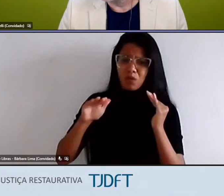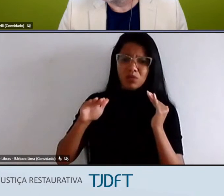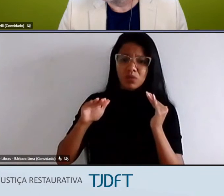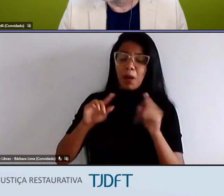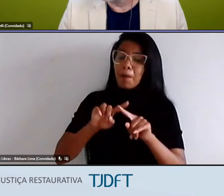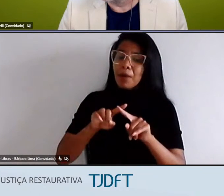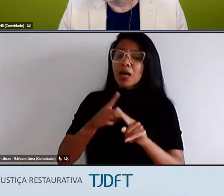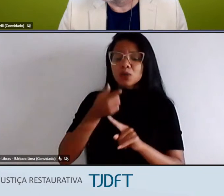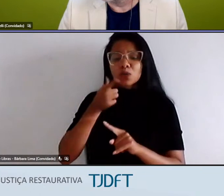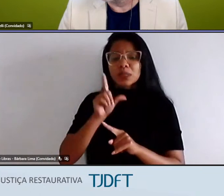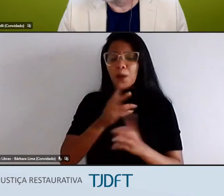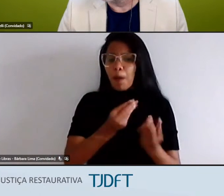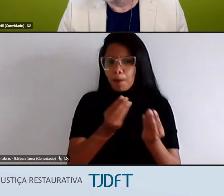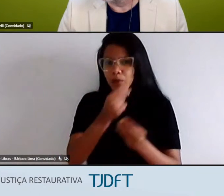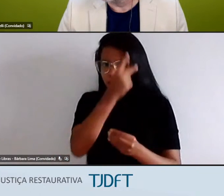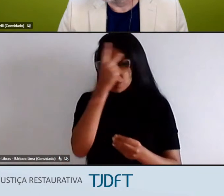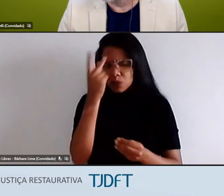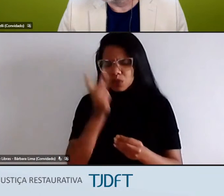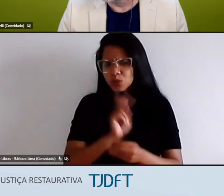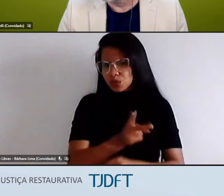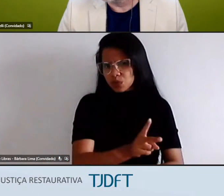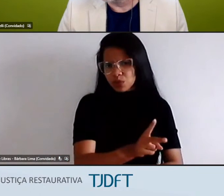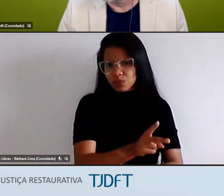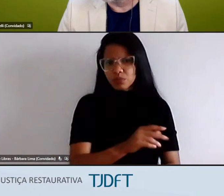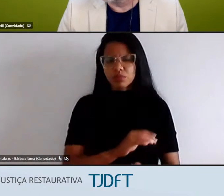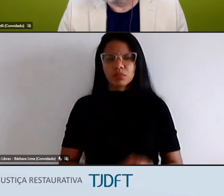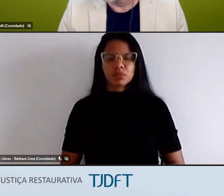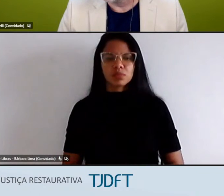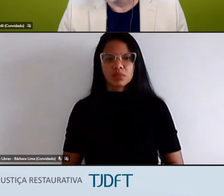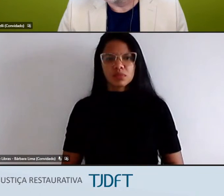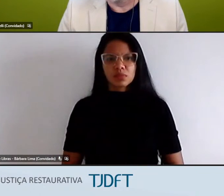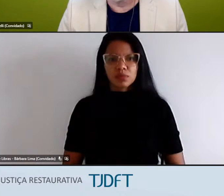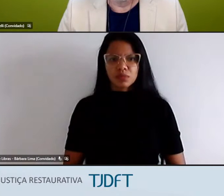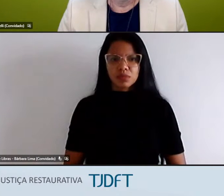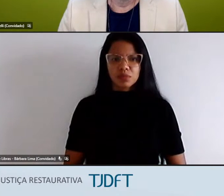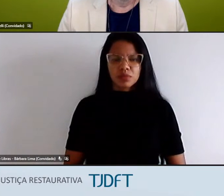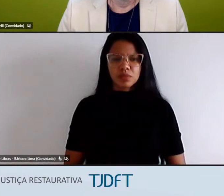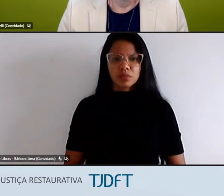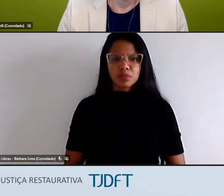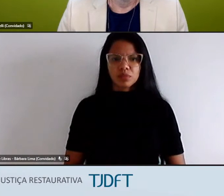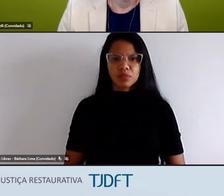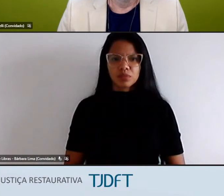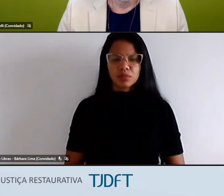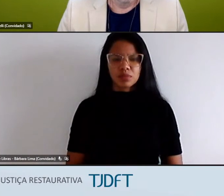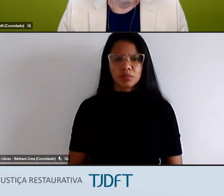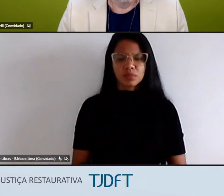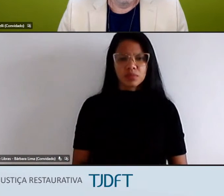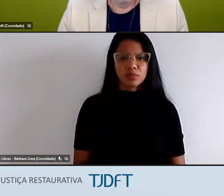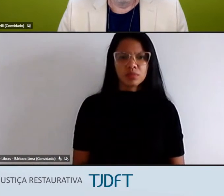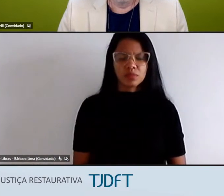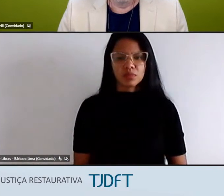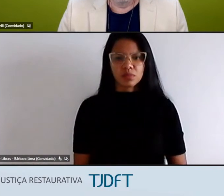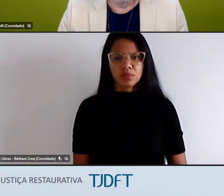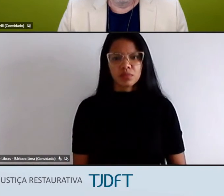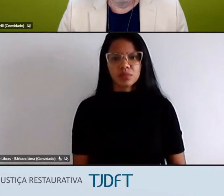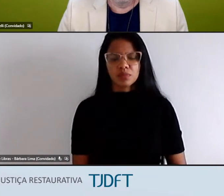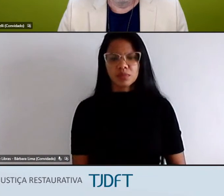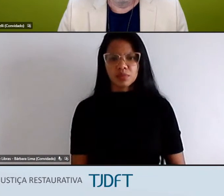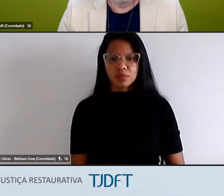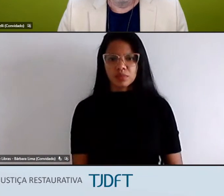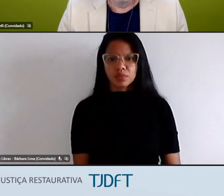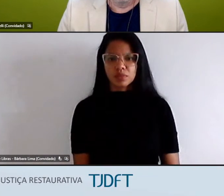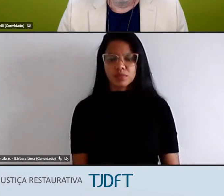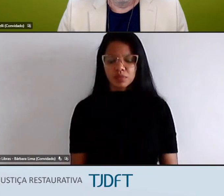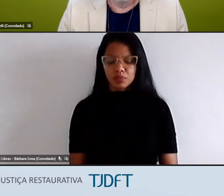And currently I'm now more involved in international developments, working with the European Forum for Restorative